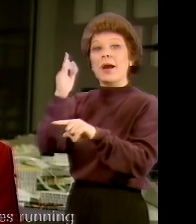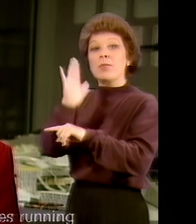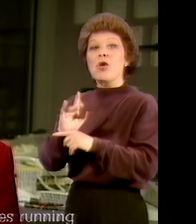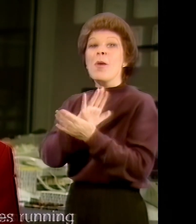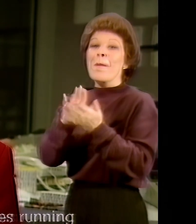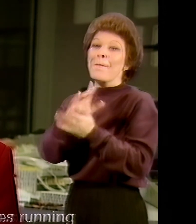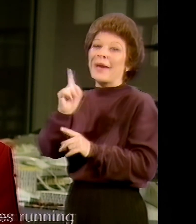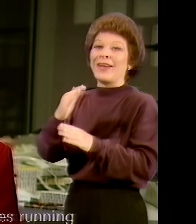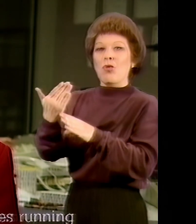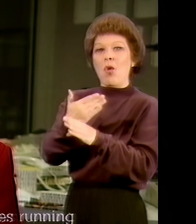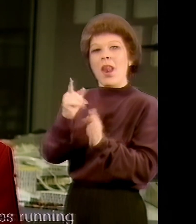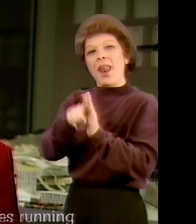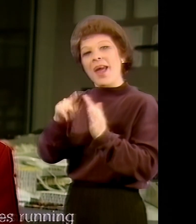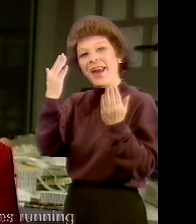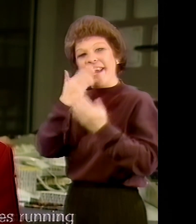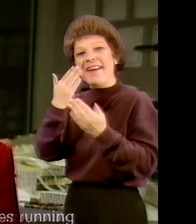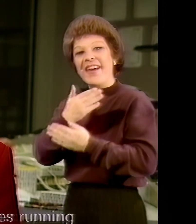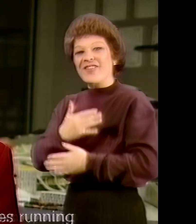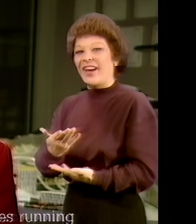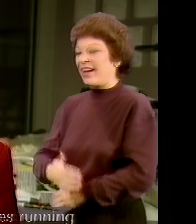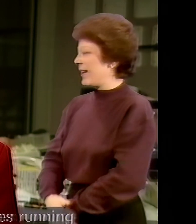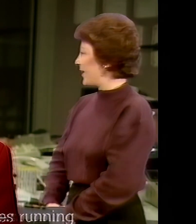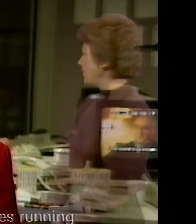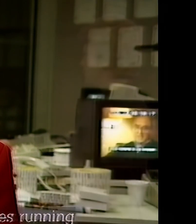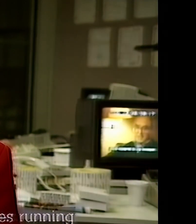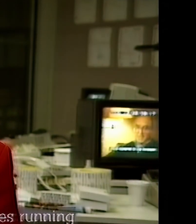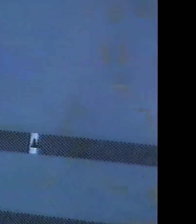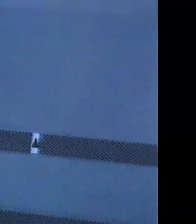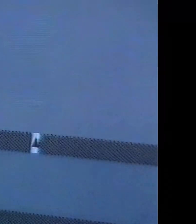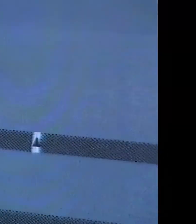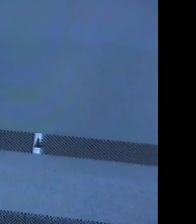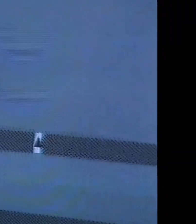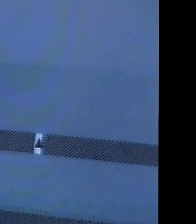programs running from early to late-ish in the evening.